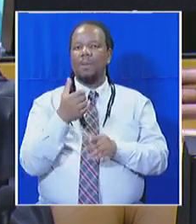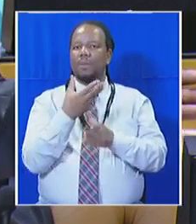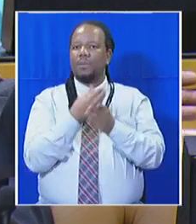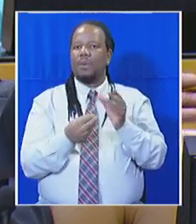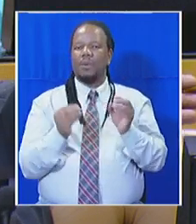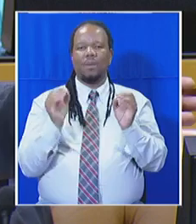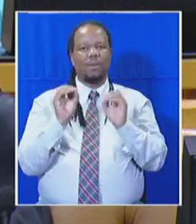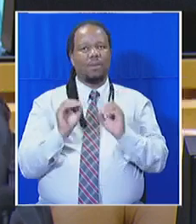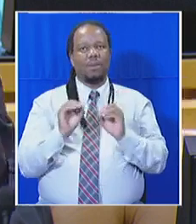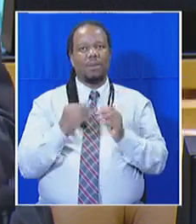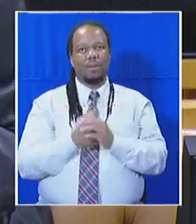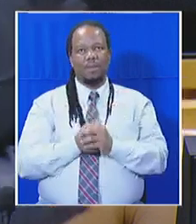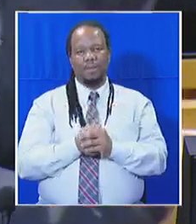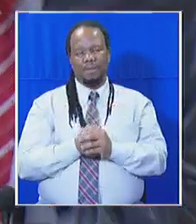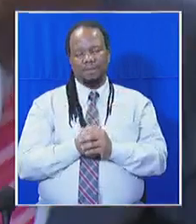been dealt with.